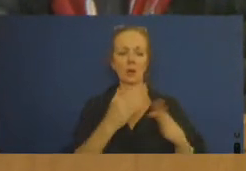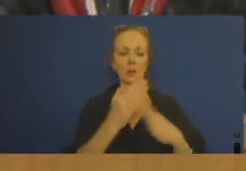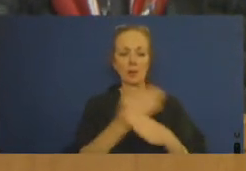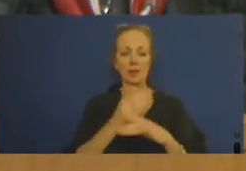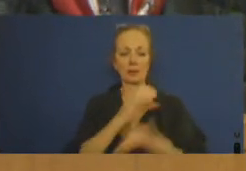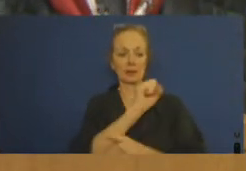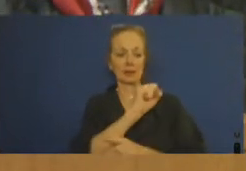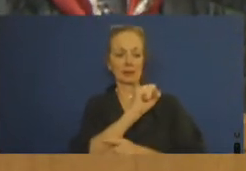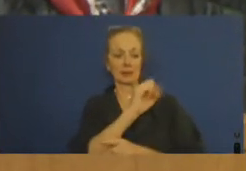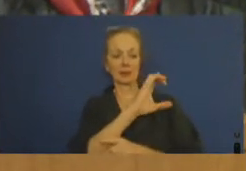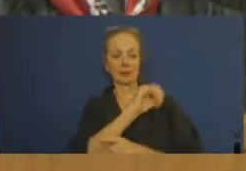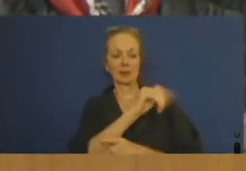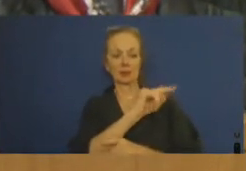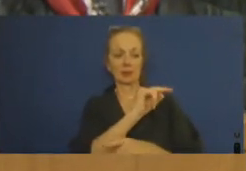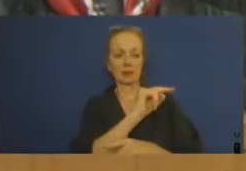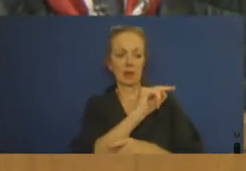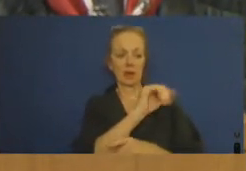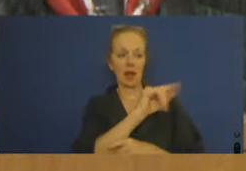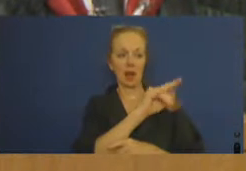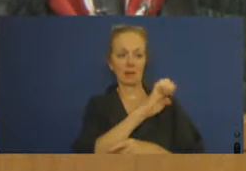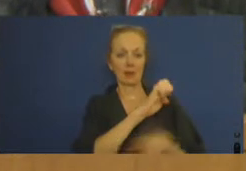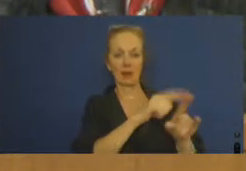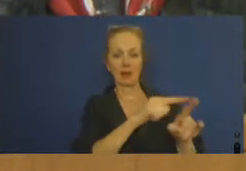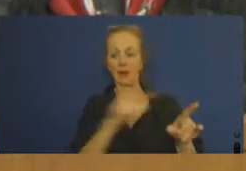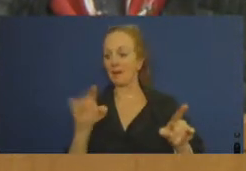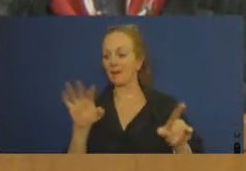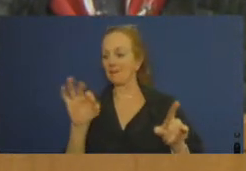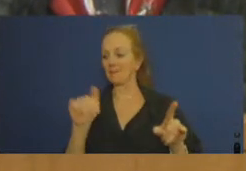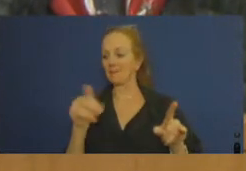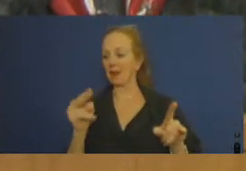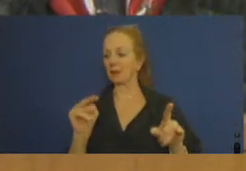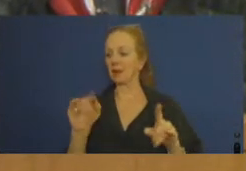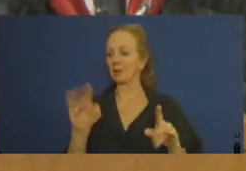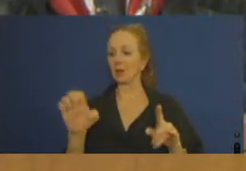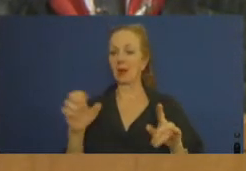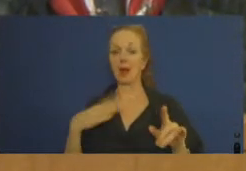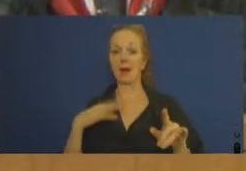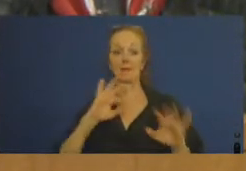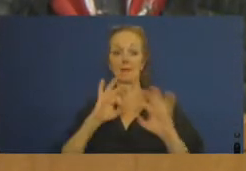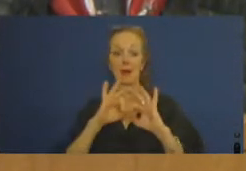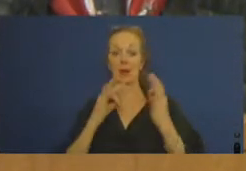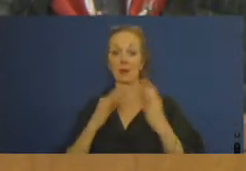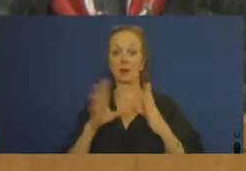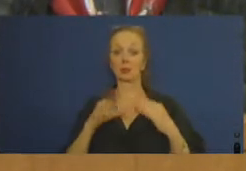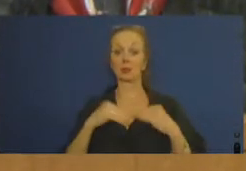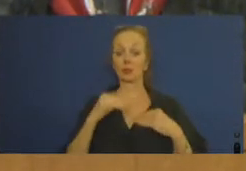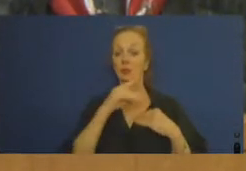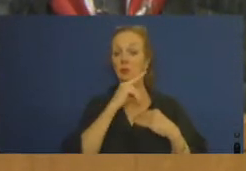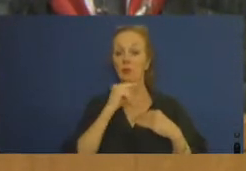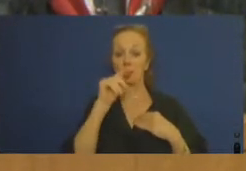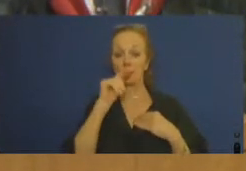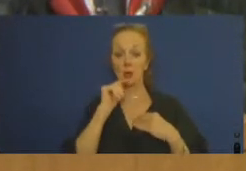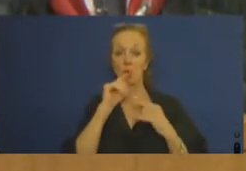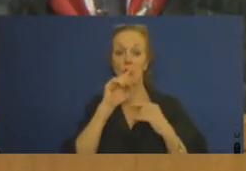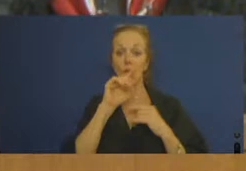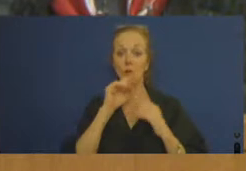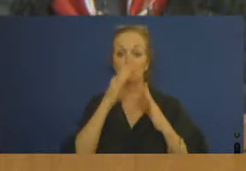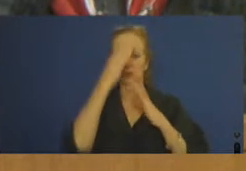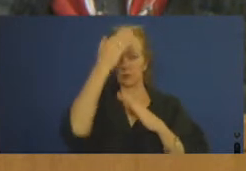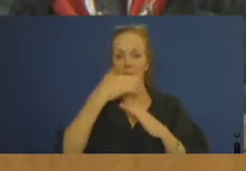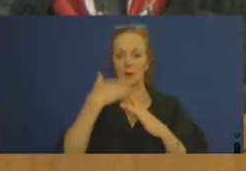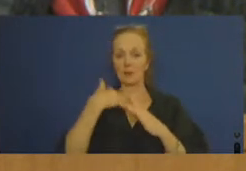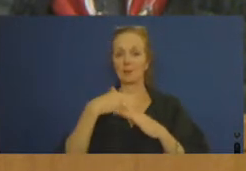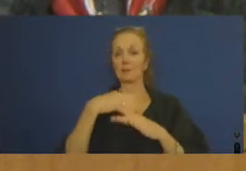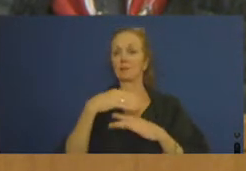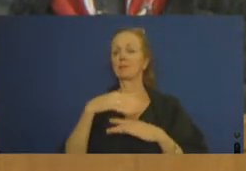and Fountain View Street. Our family owns Twin Oaks Shopping Center in front of the alleyway, and my late father-in-law,